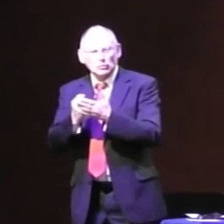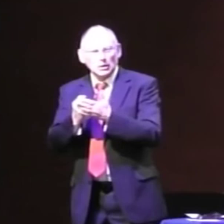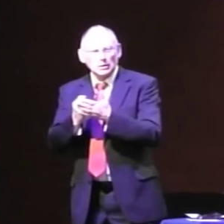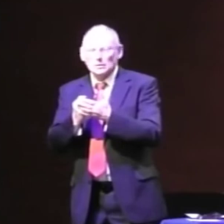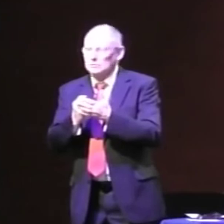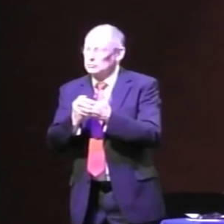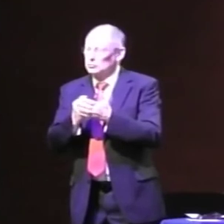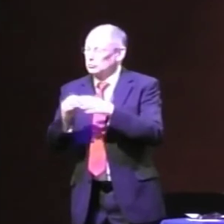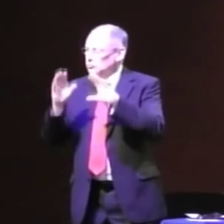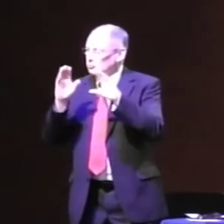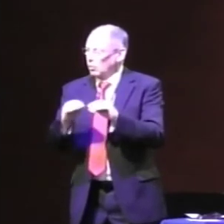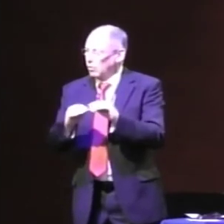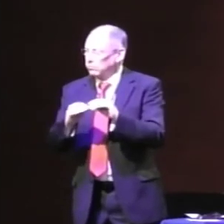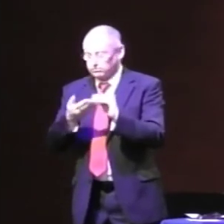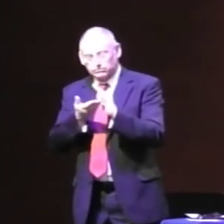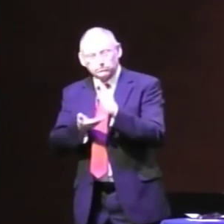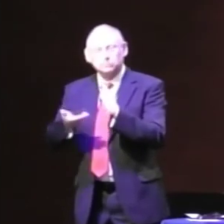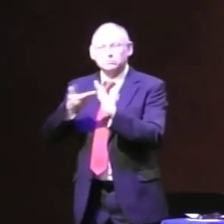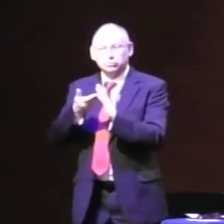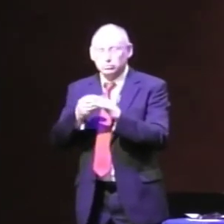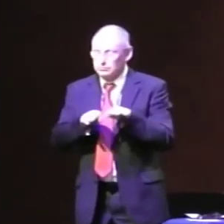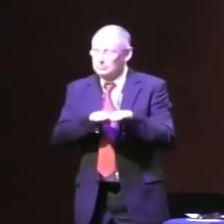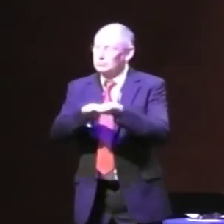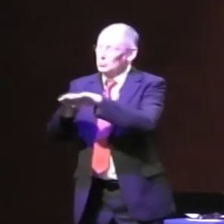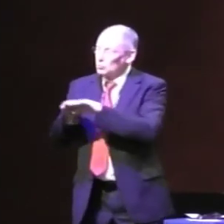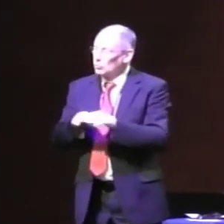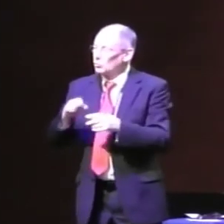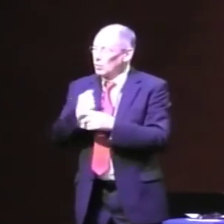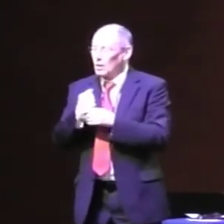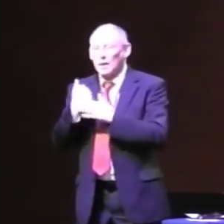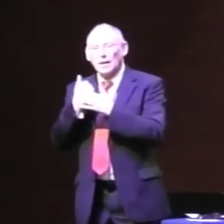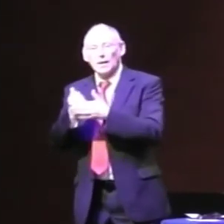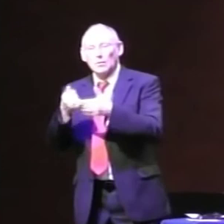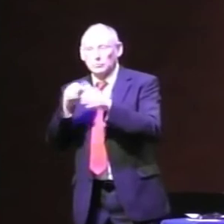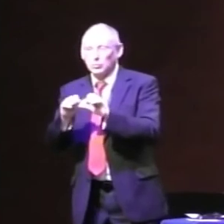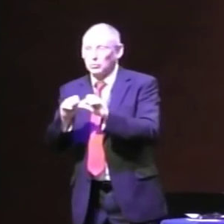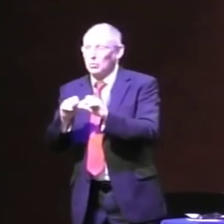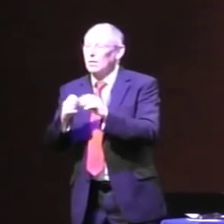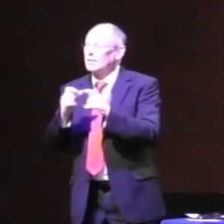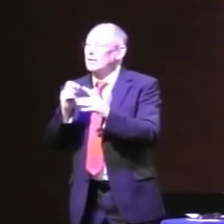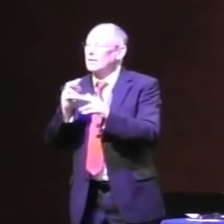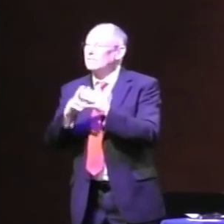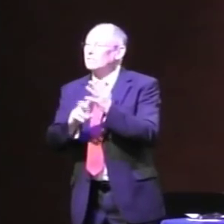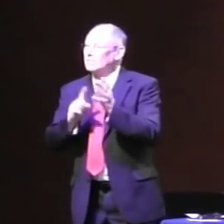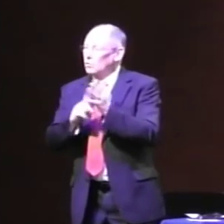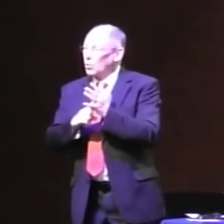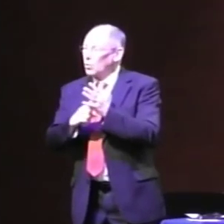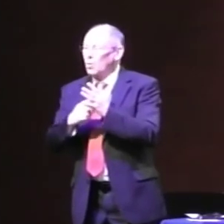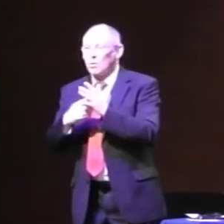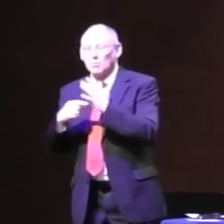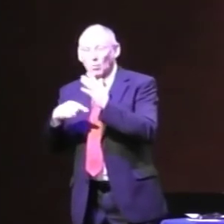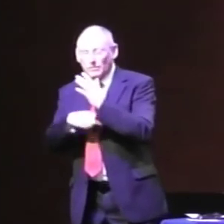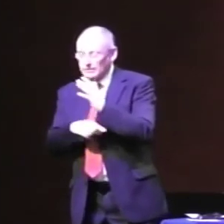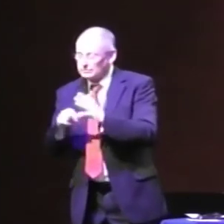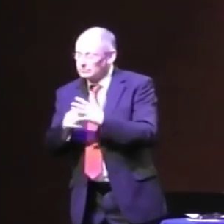bring an end to the misery of thousands of householders across Scotland, and help bring them out of the fuel poverty that so many face today.